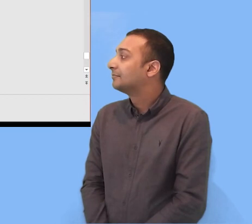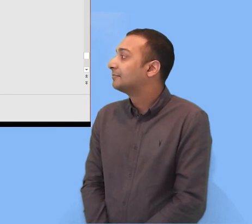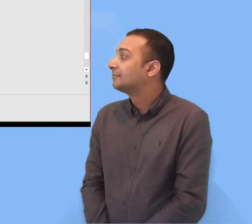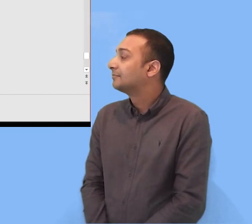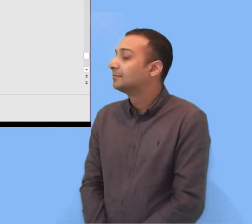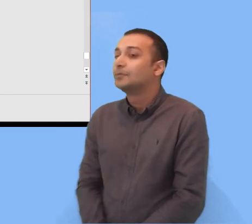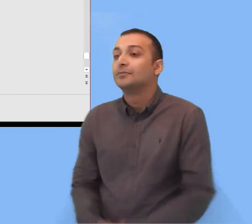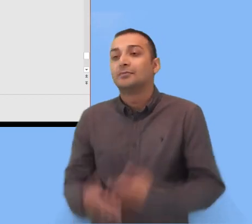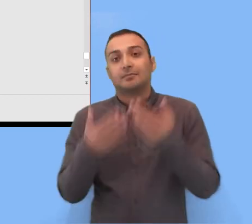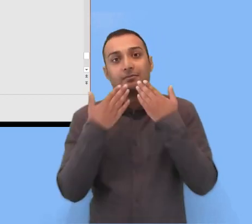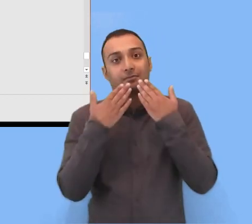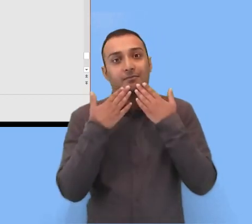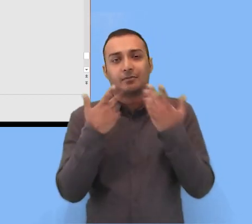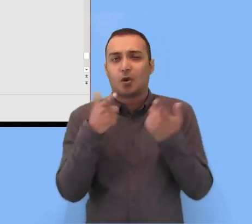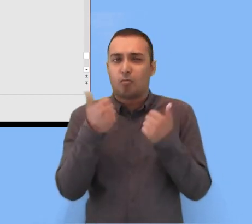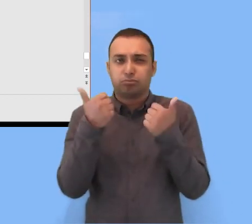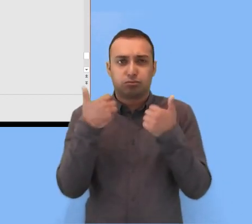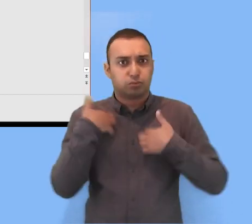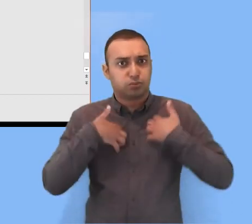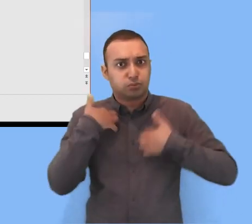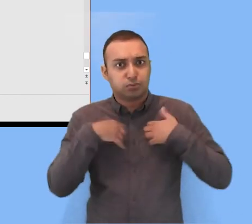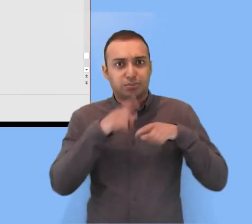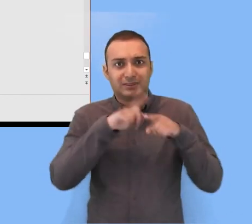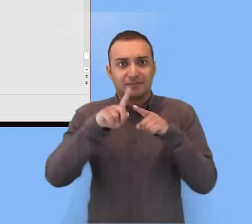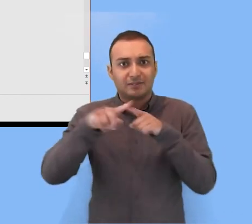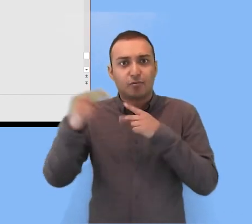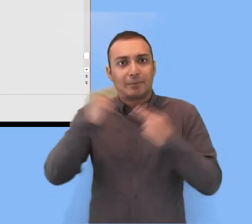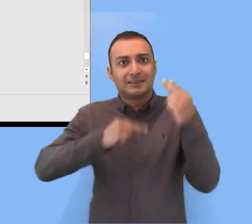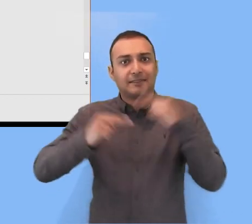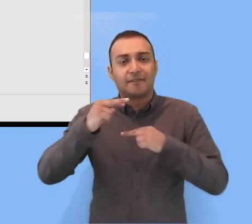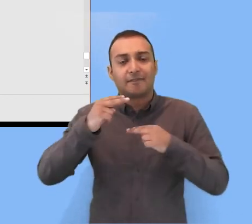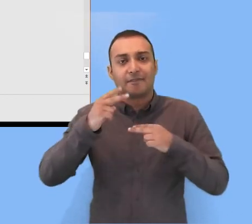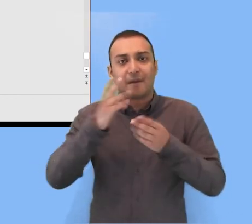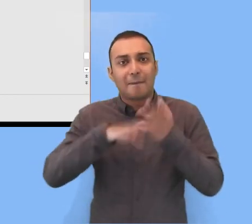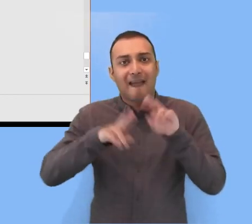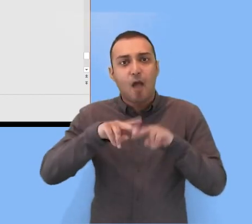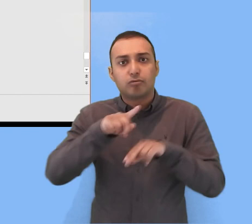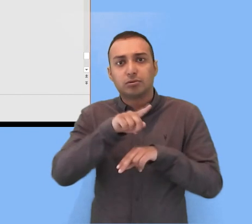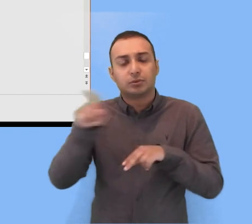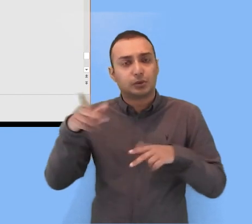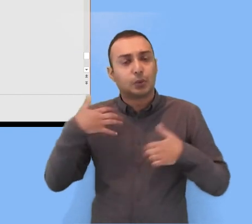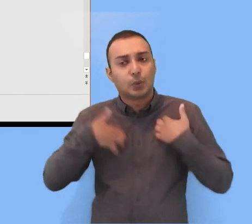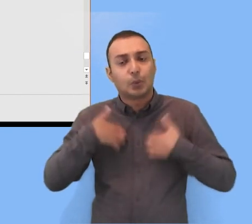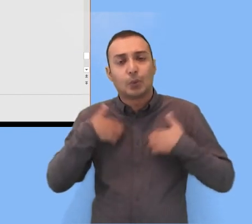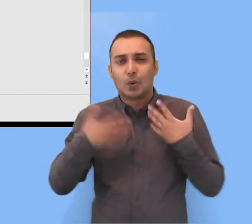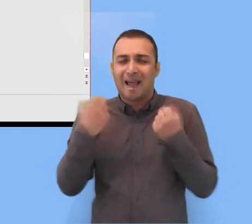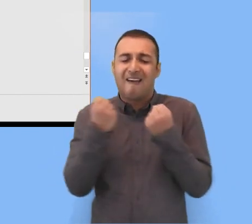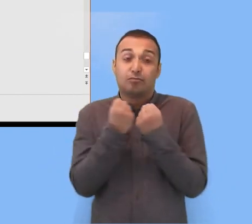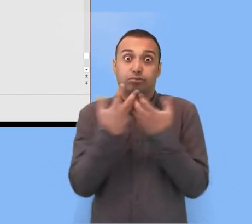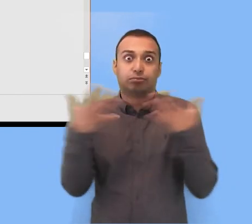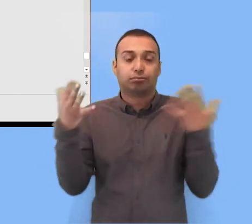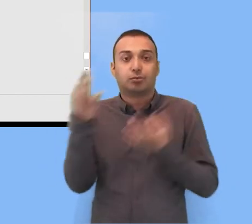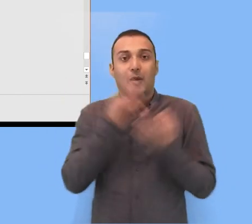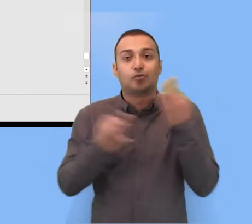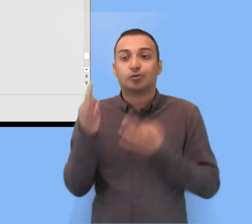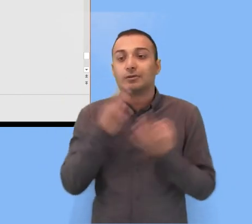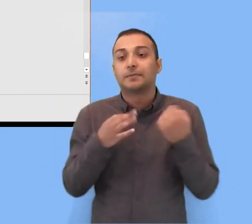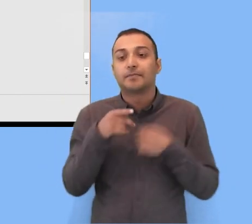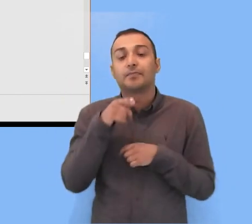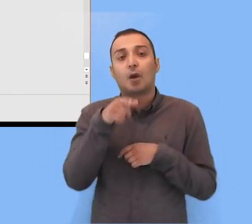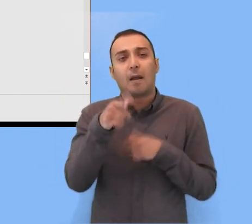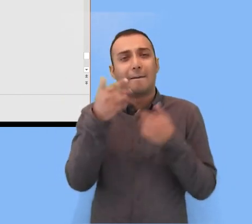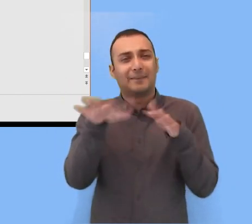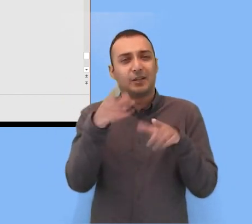And yeah, as I say, loads of questions coming in. I'll pick a couple of ones that sort of recurring themes. So you've talked about it a little bit there,